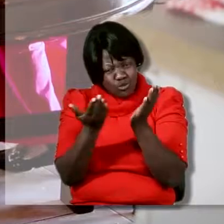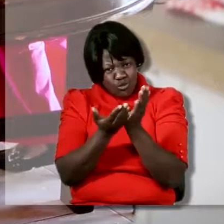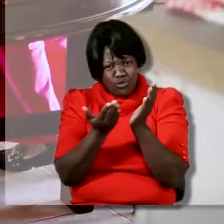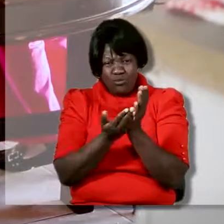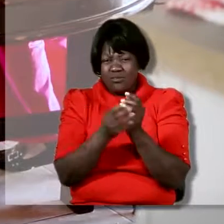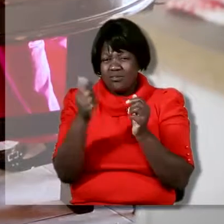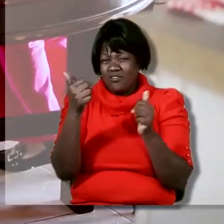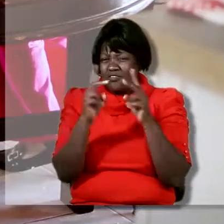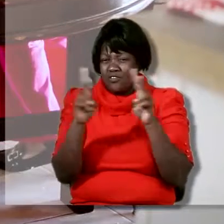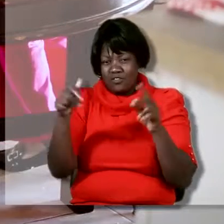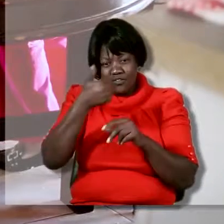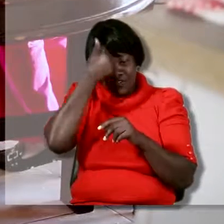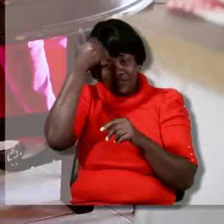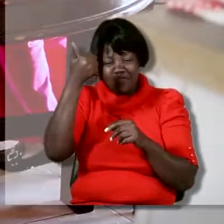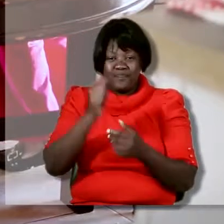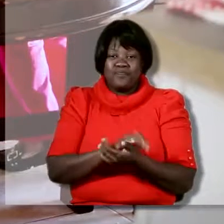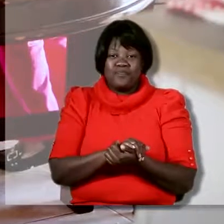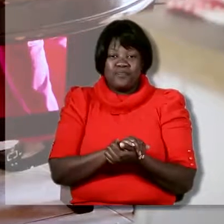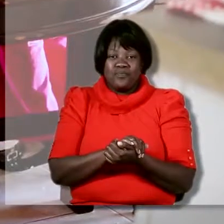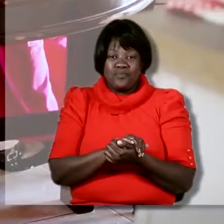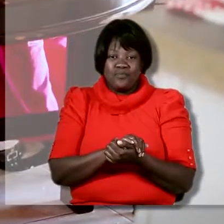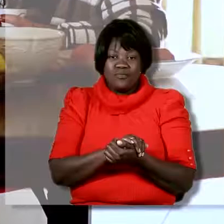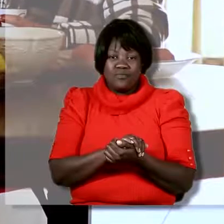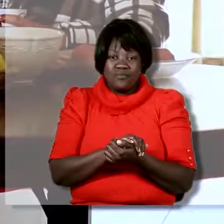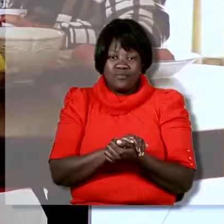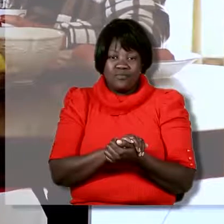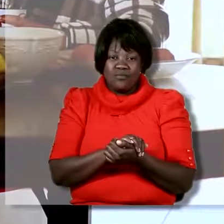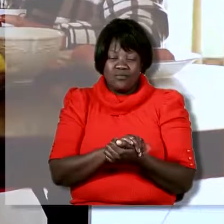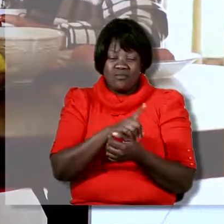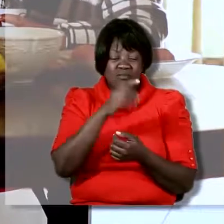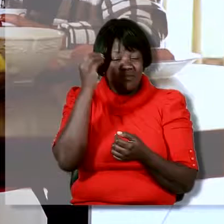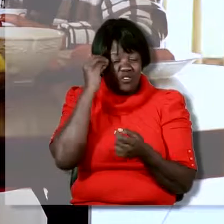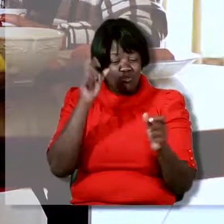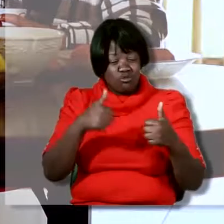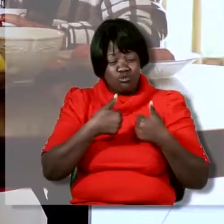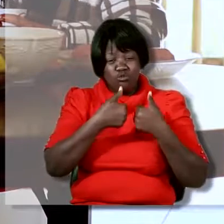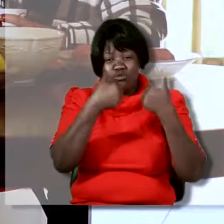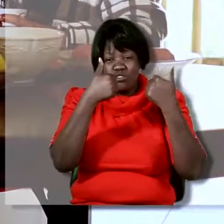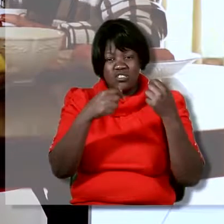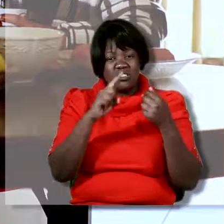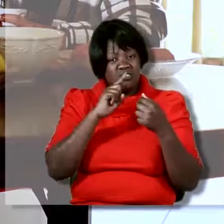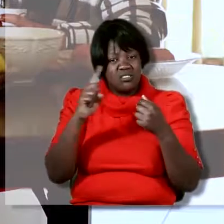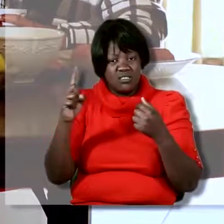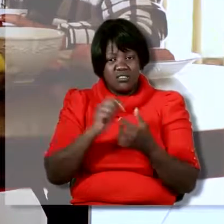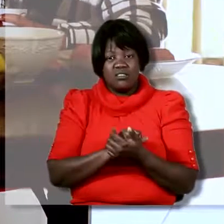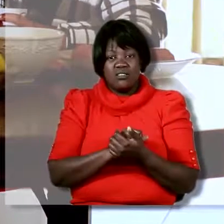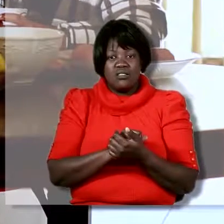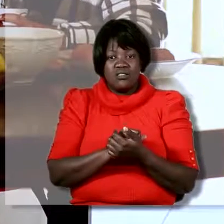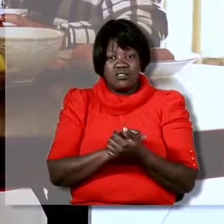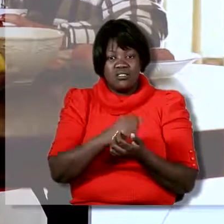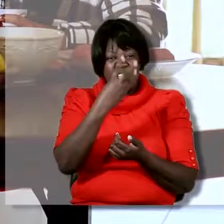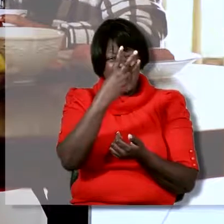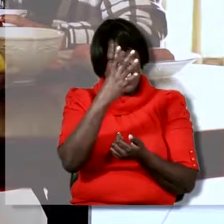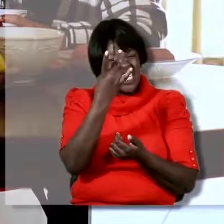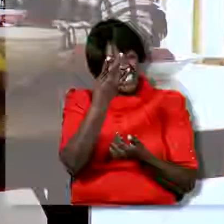Miss Weatherly is an excellent teacher. But remember, there are 37 of you in the class. That